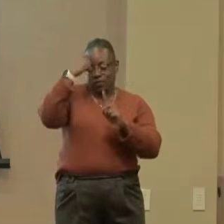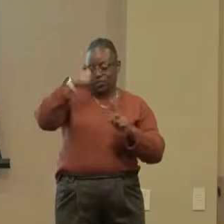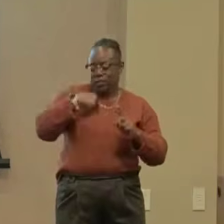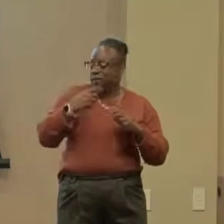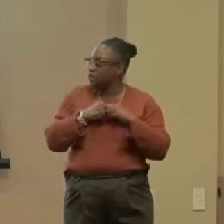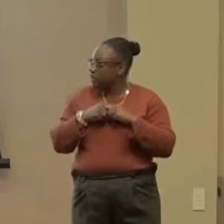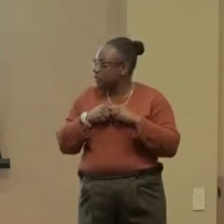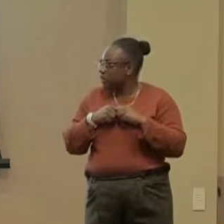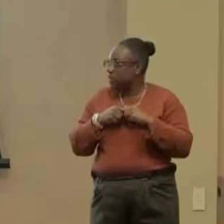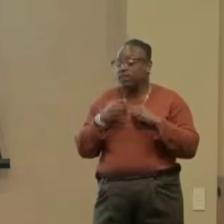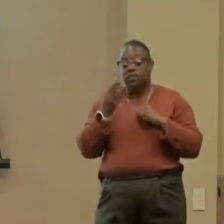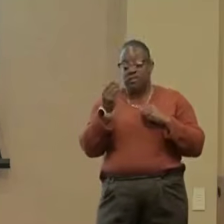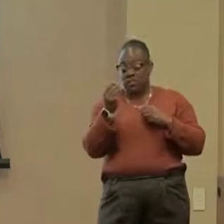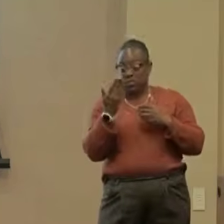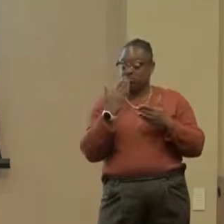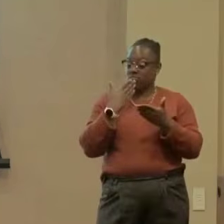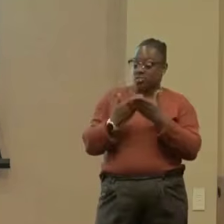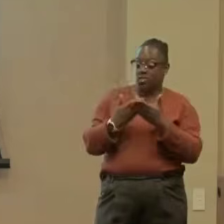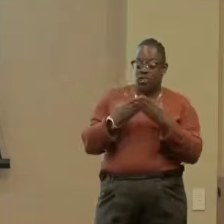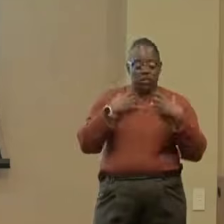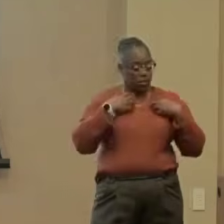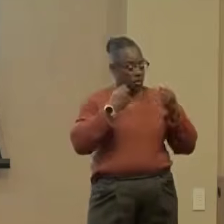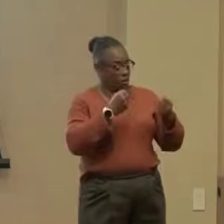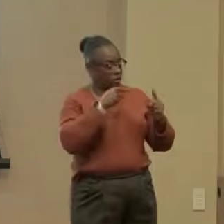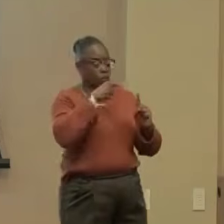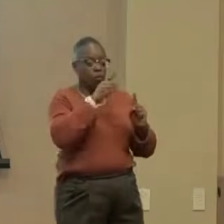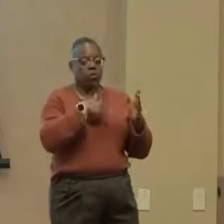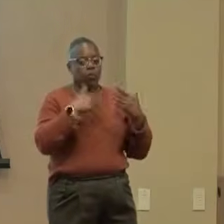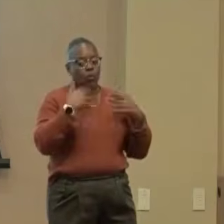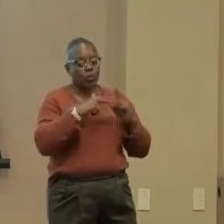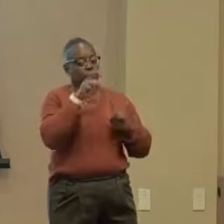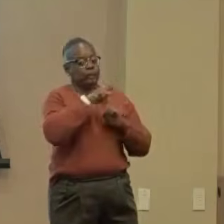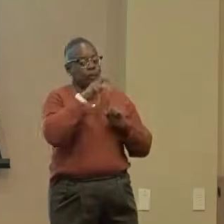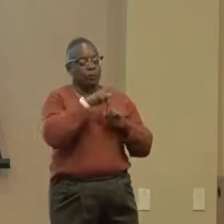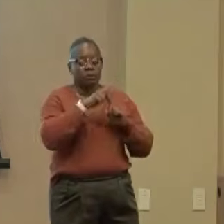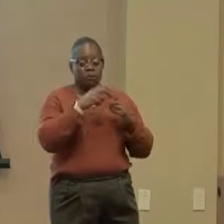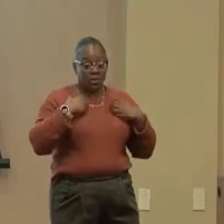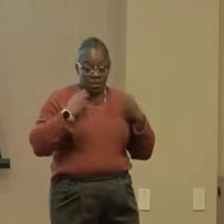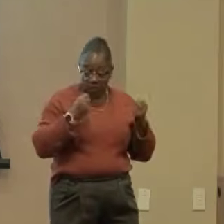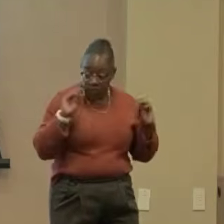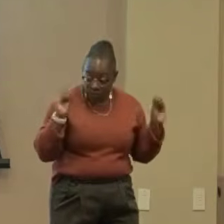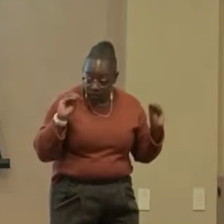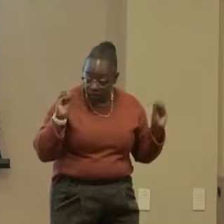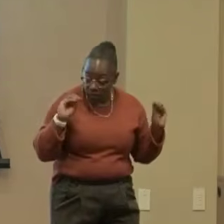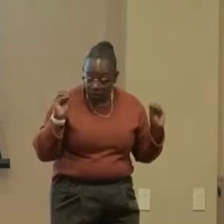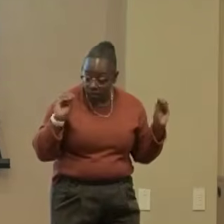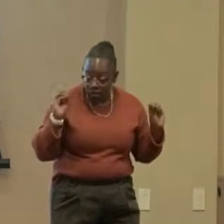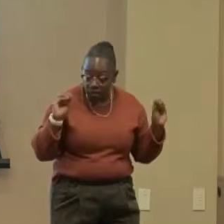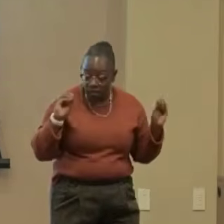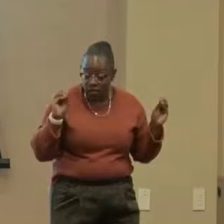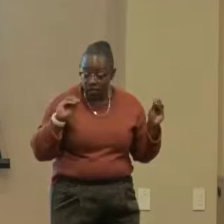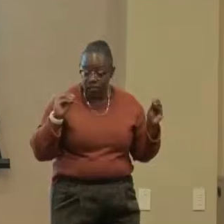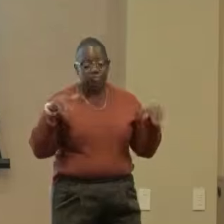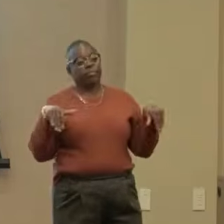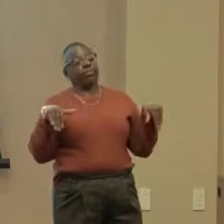found, even if the money is great, your health is number one. Because without your health, we're just sitting